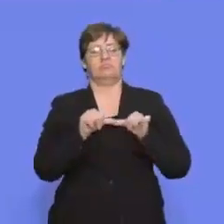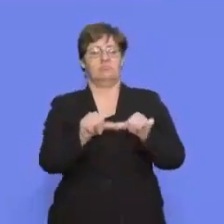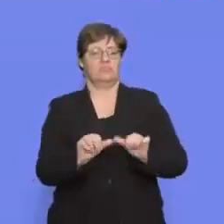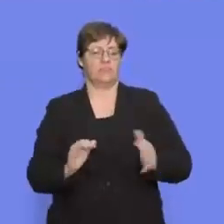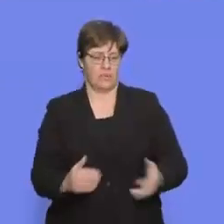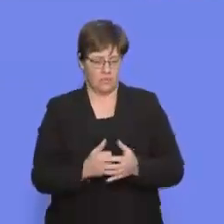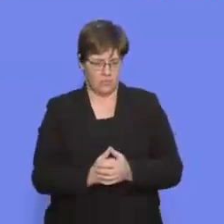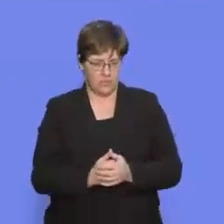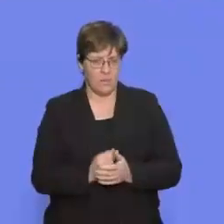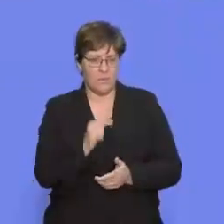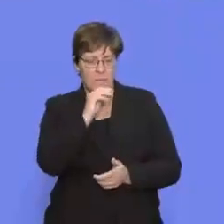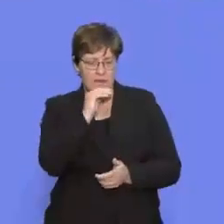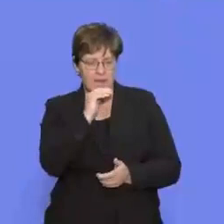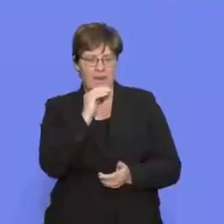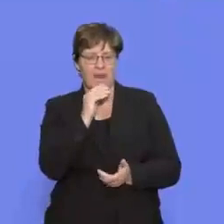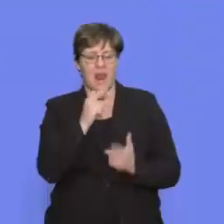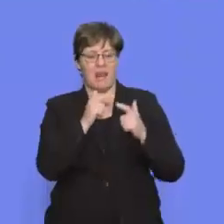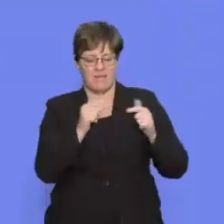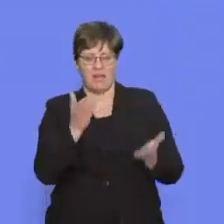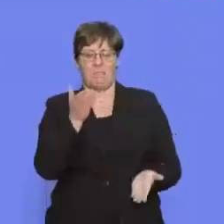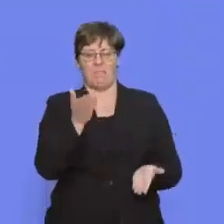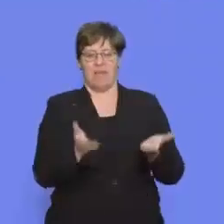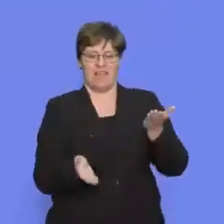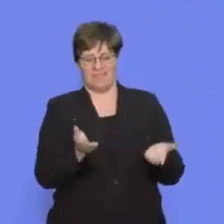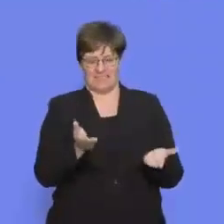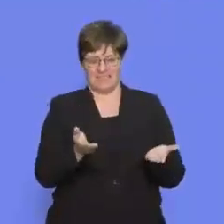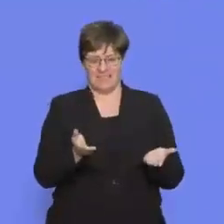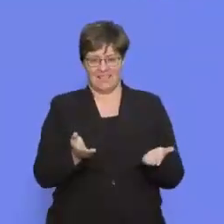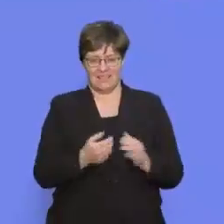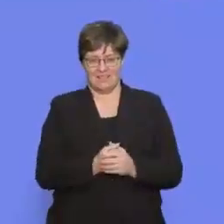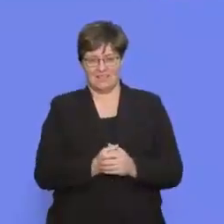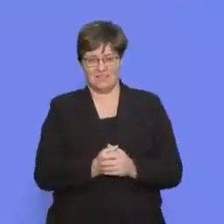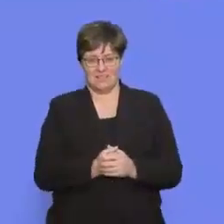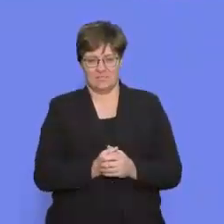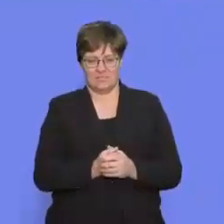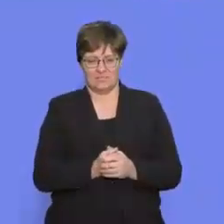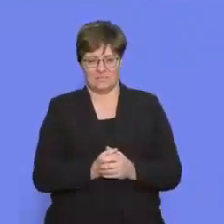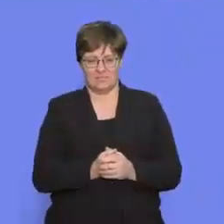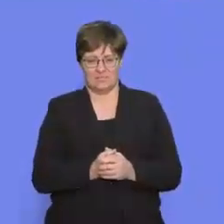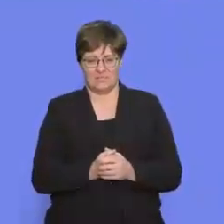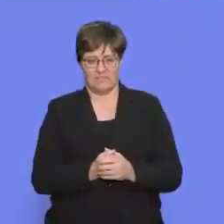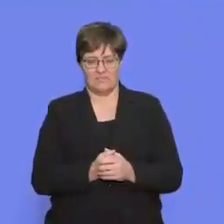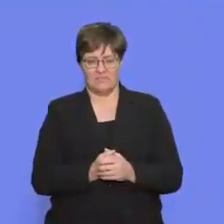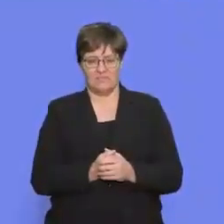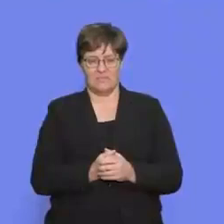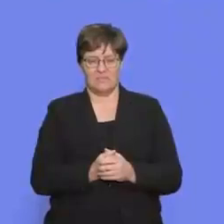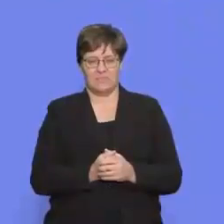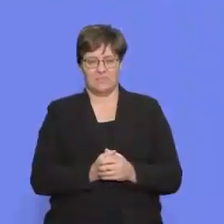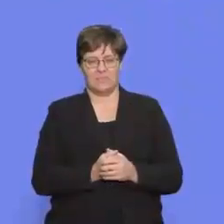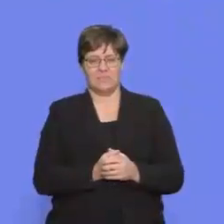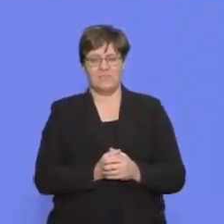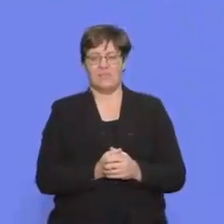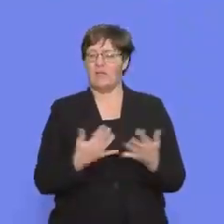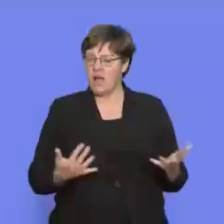level where we refer to it as a balanced level. See how it works. Remember the